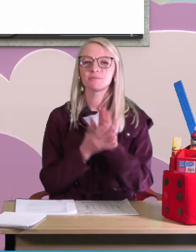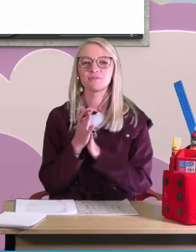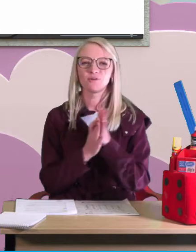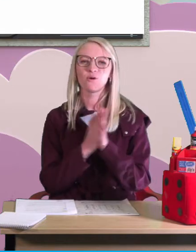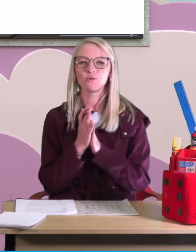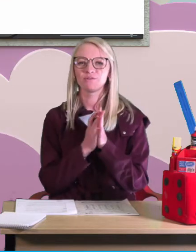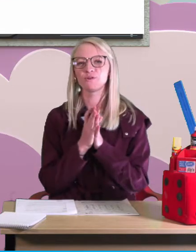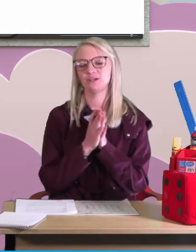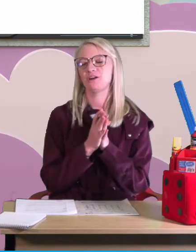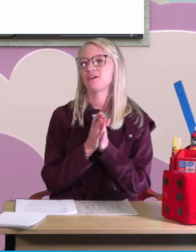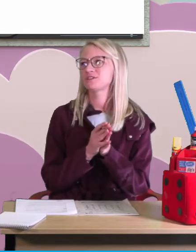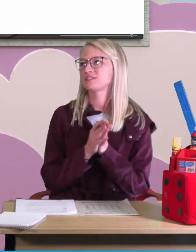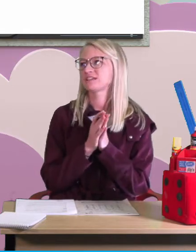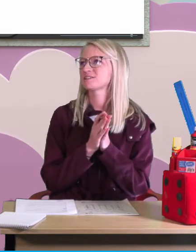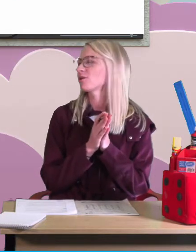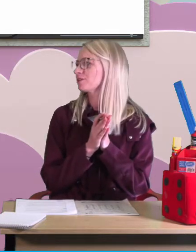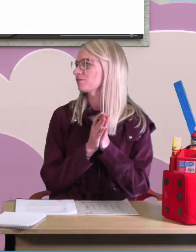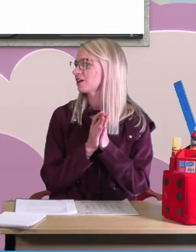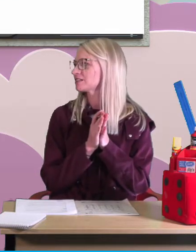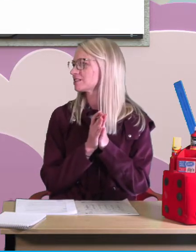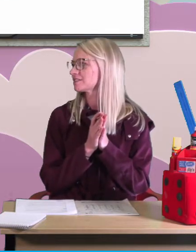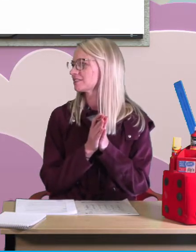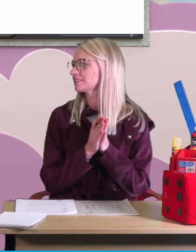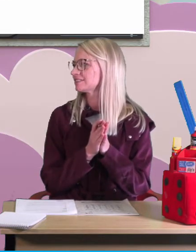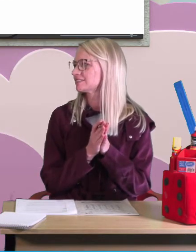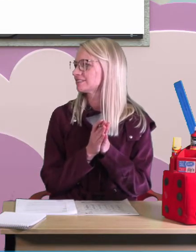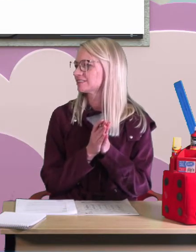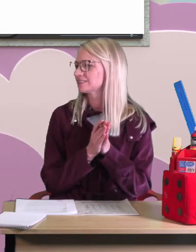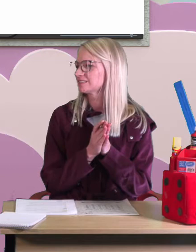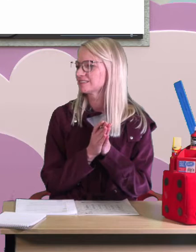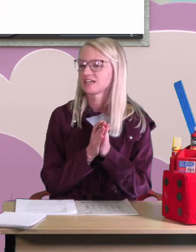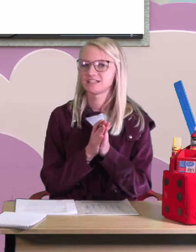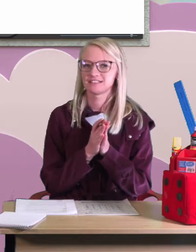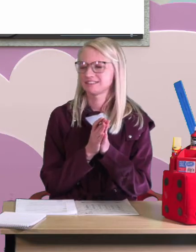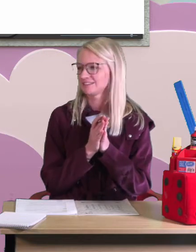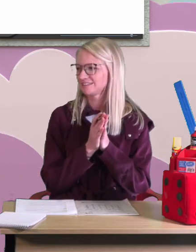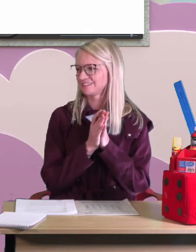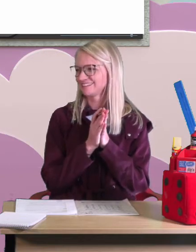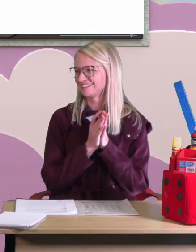but I think before we go there, we should sing a song with our friends. Yes, Glenda, are you ready?